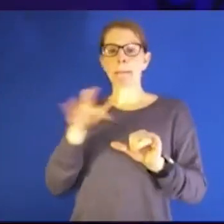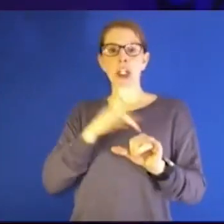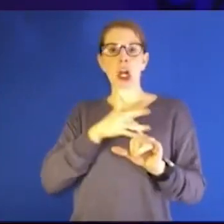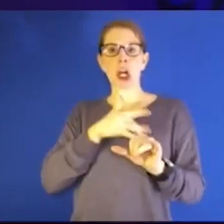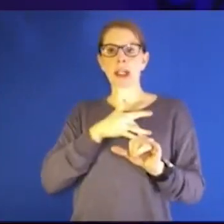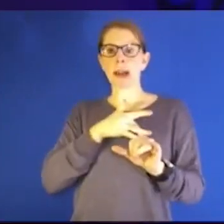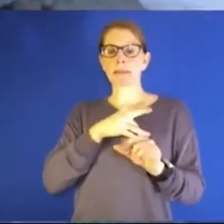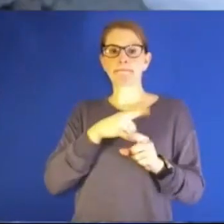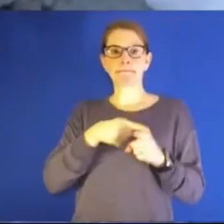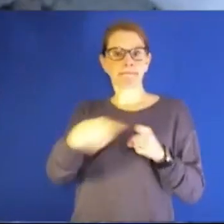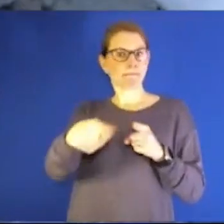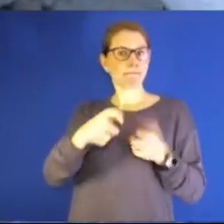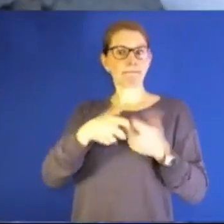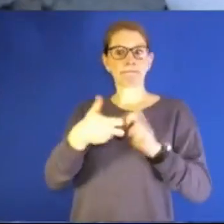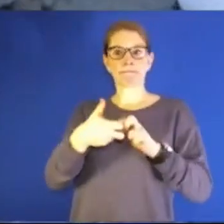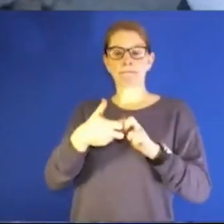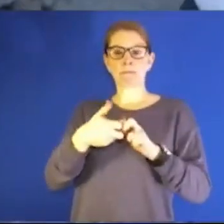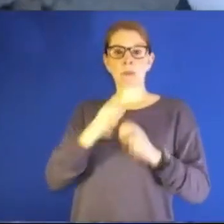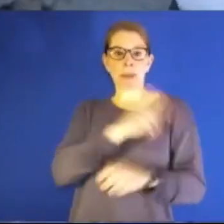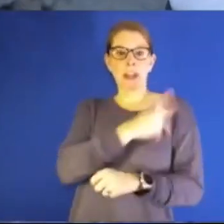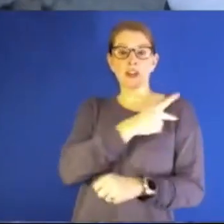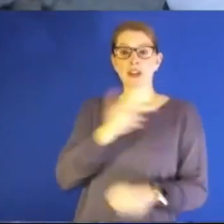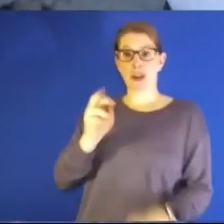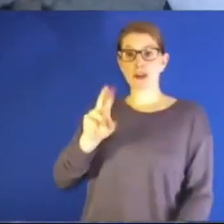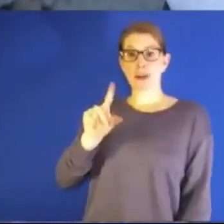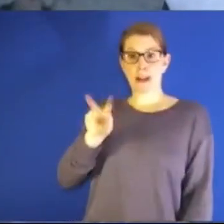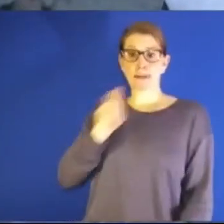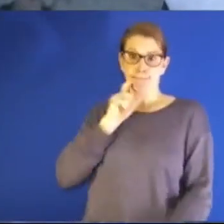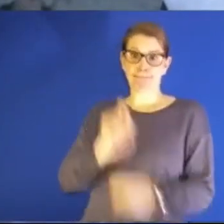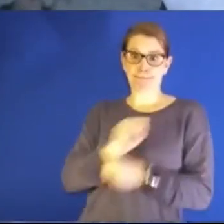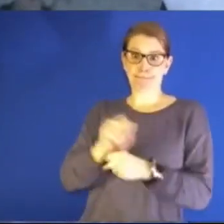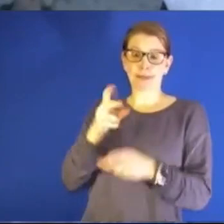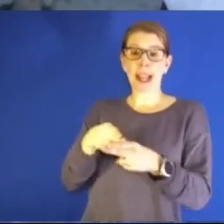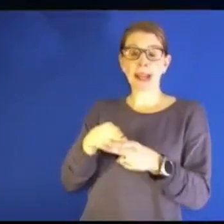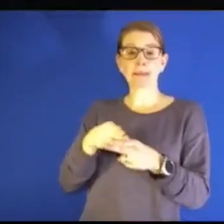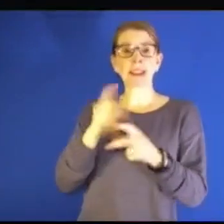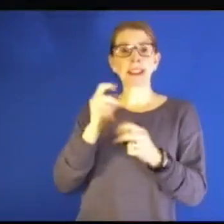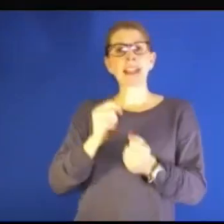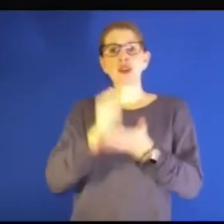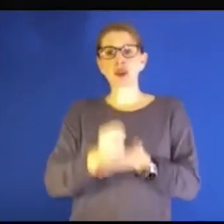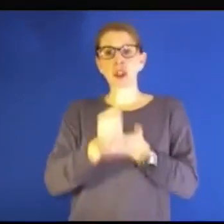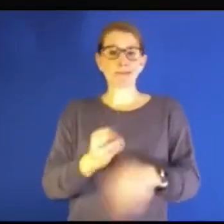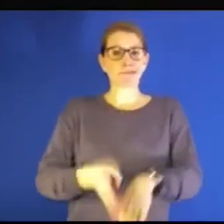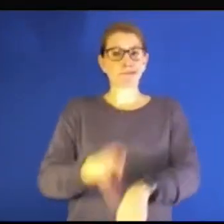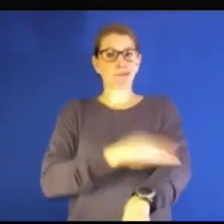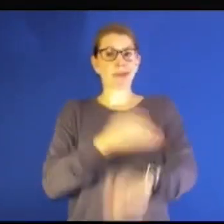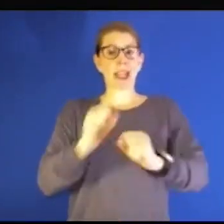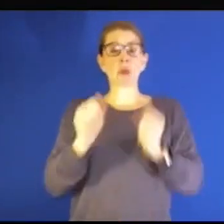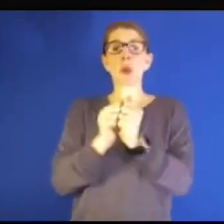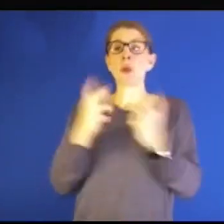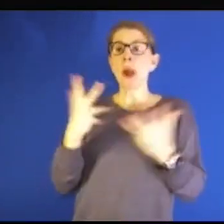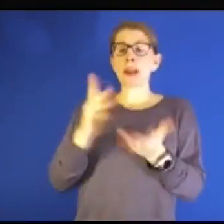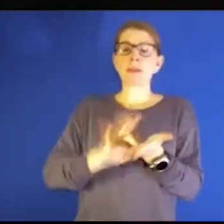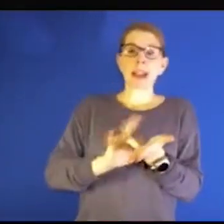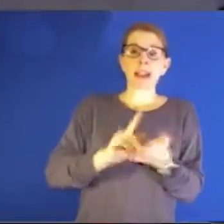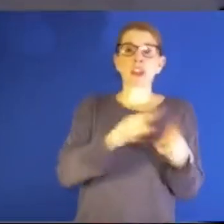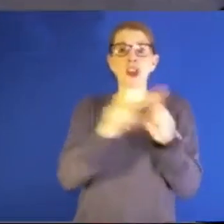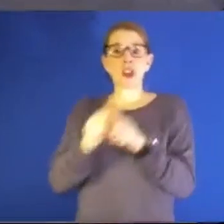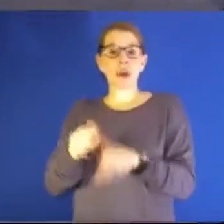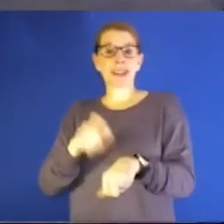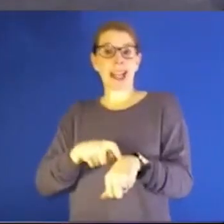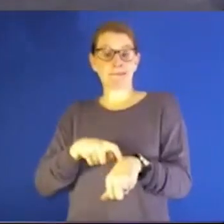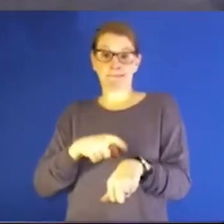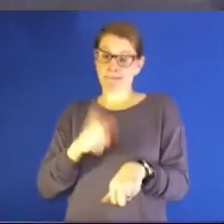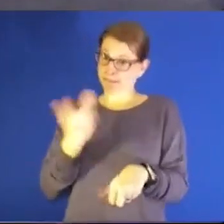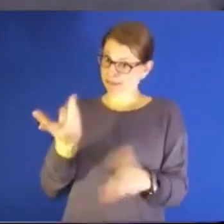is his real name, says broken heart syndrome is treatable and reversible with medications and time. So it turns out time